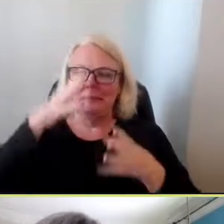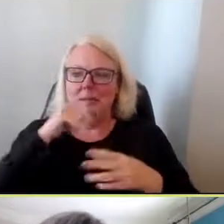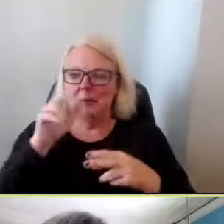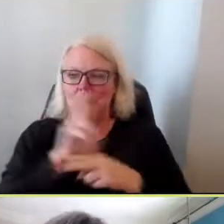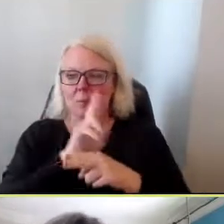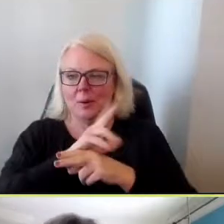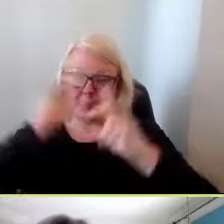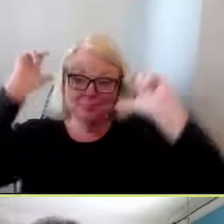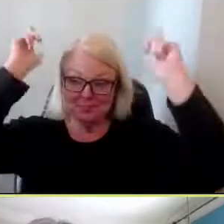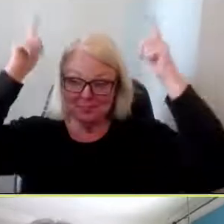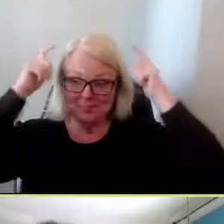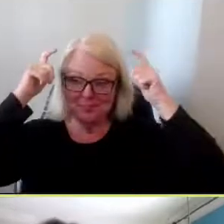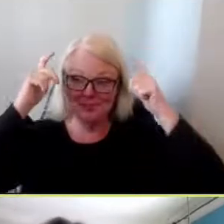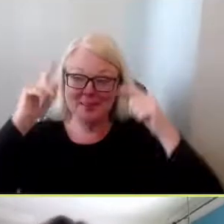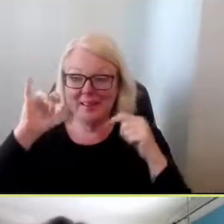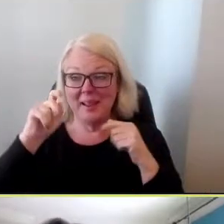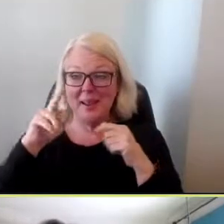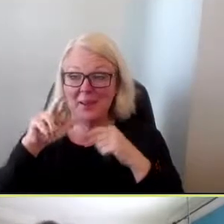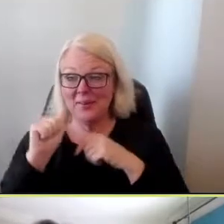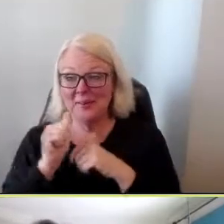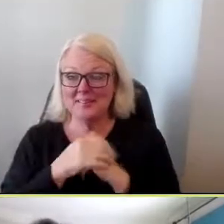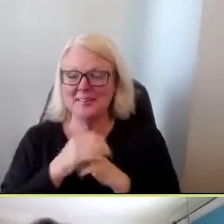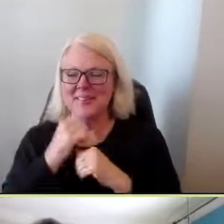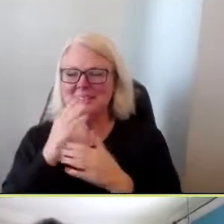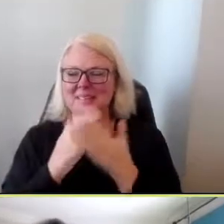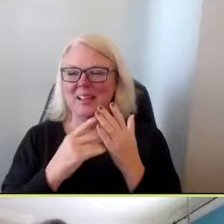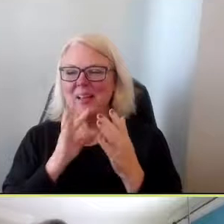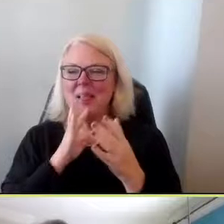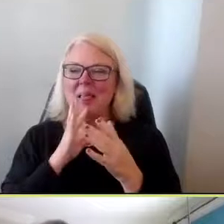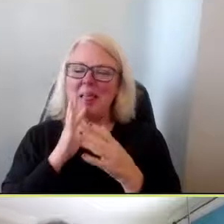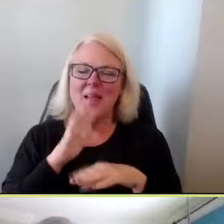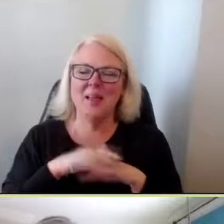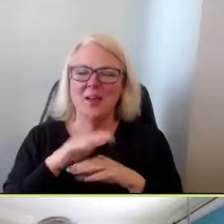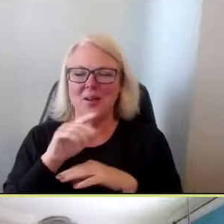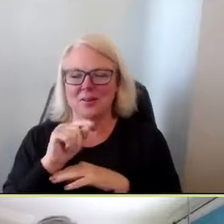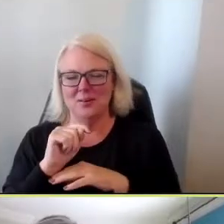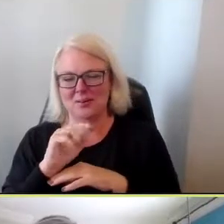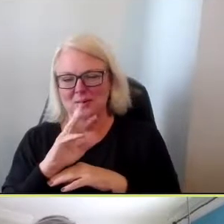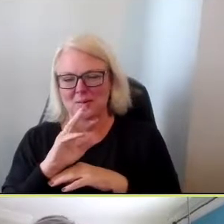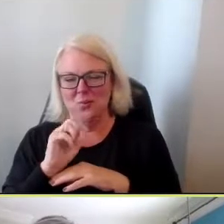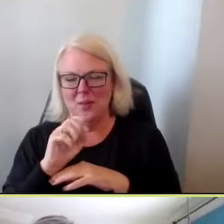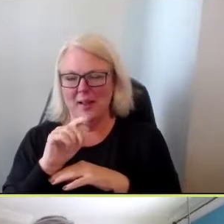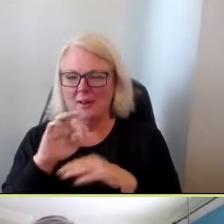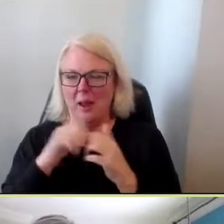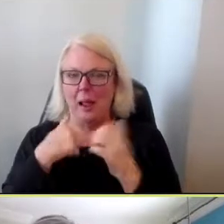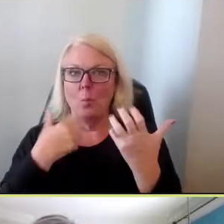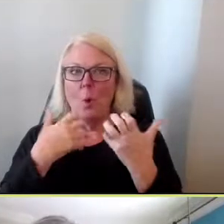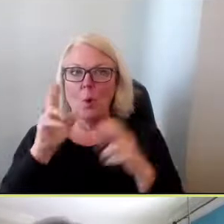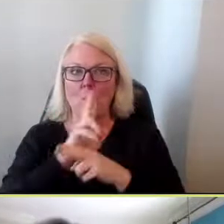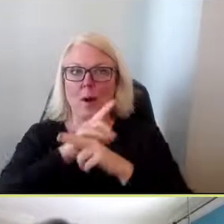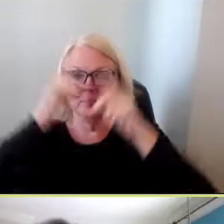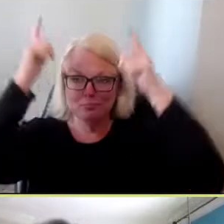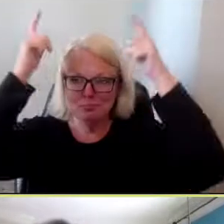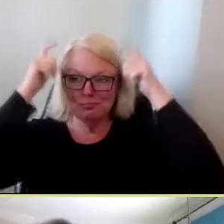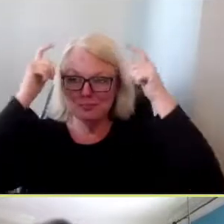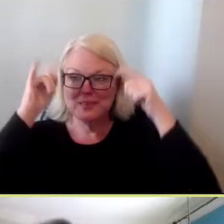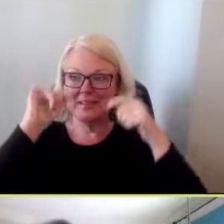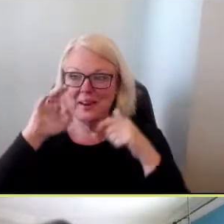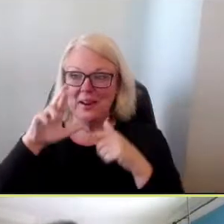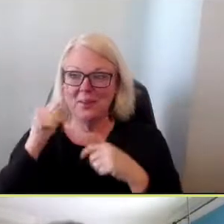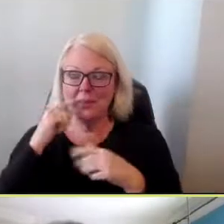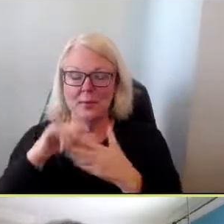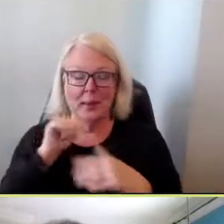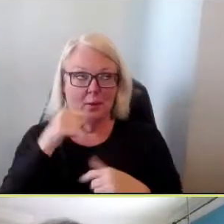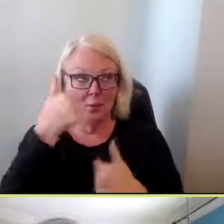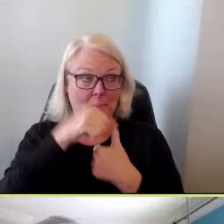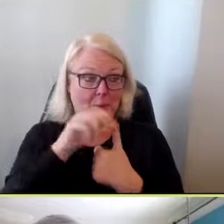tiara. There was some chat on Twitter about how I wanted to wear a tiara for this talk. I don't totally remember why,